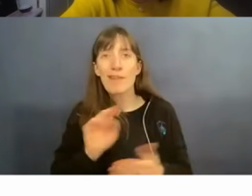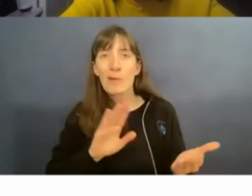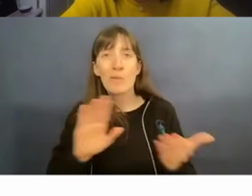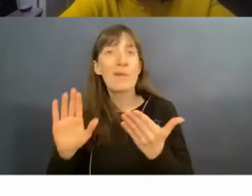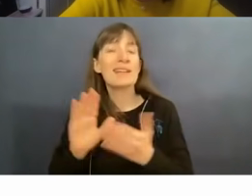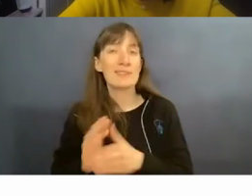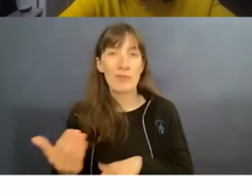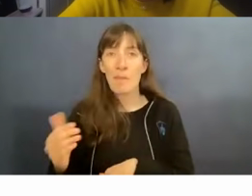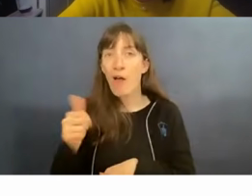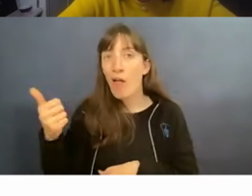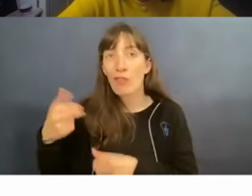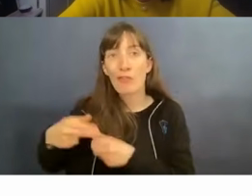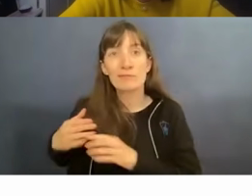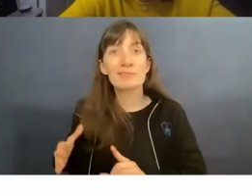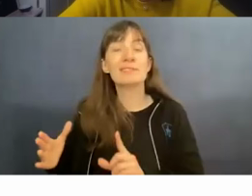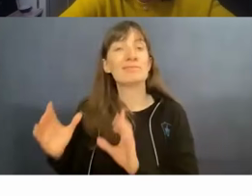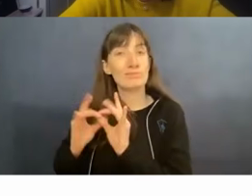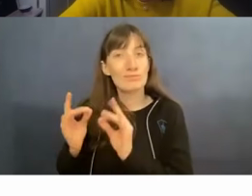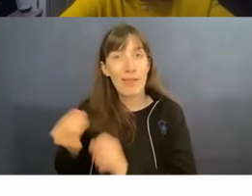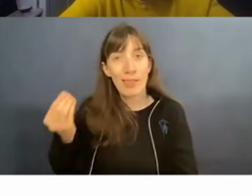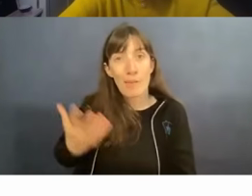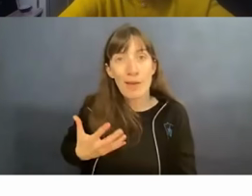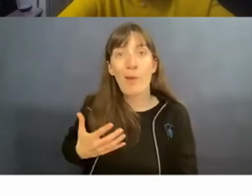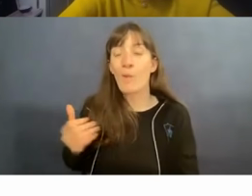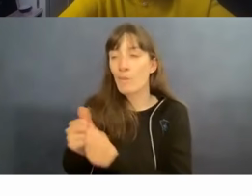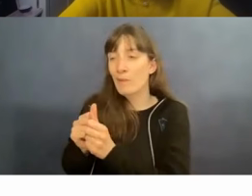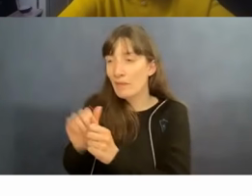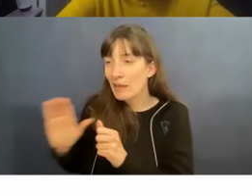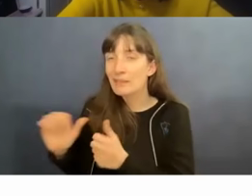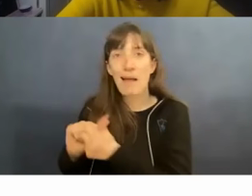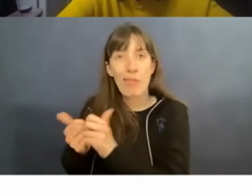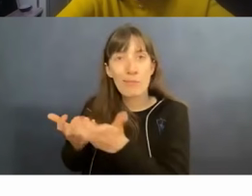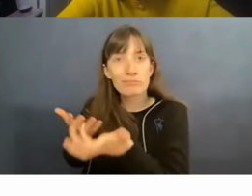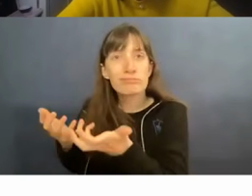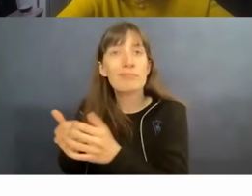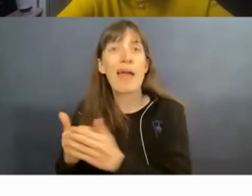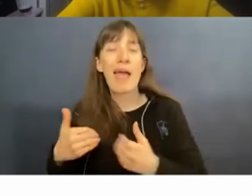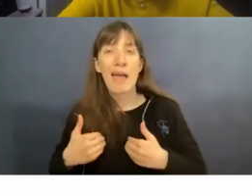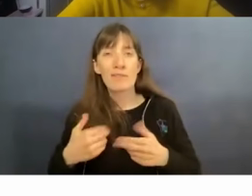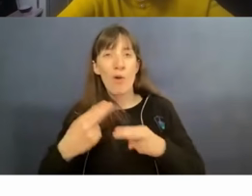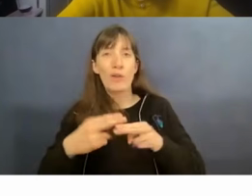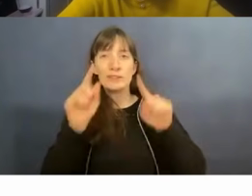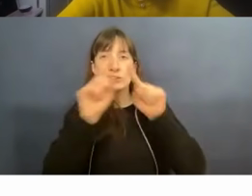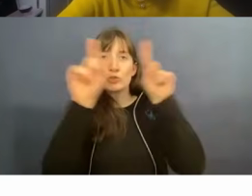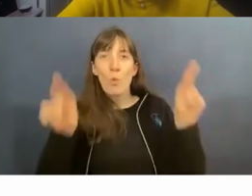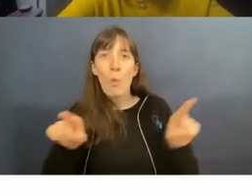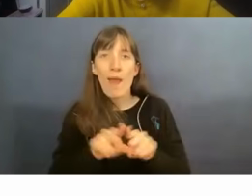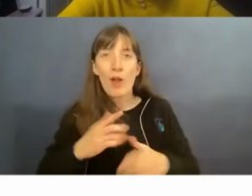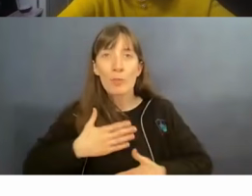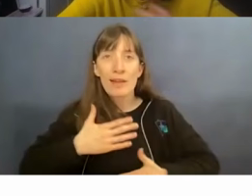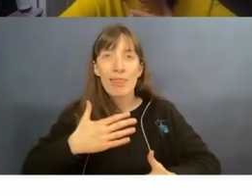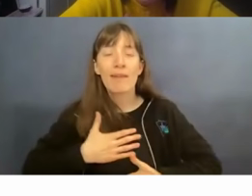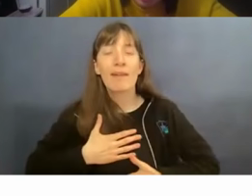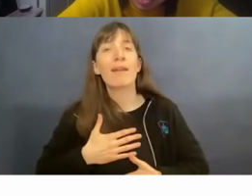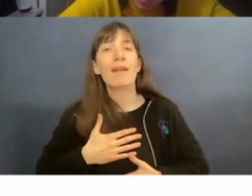webinar attendees too that they've used with kids too, in terms of like square breathing and just other things to